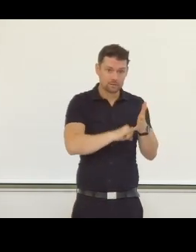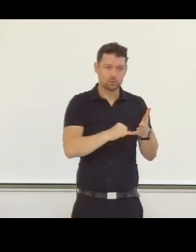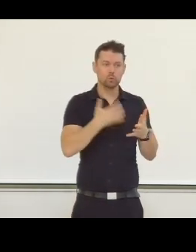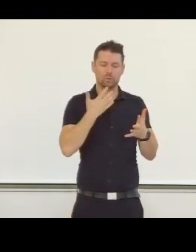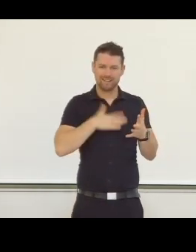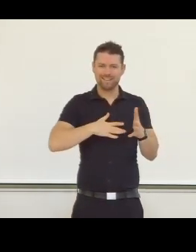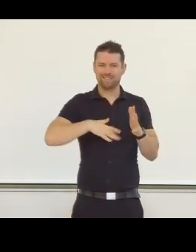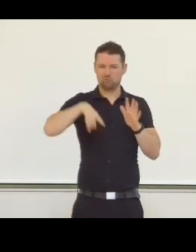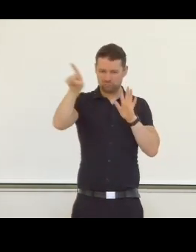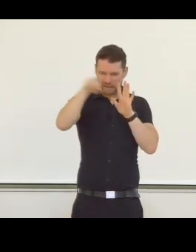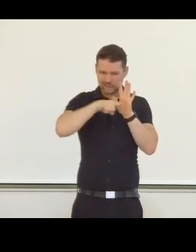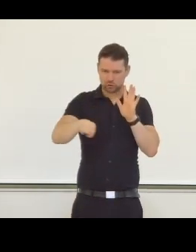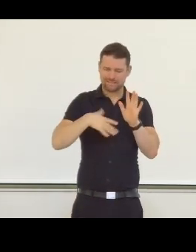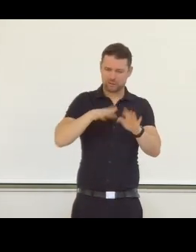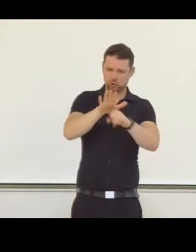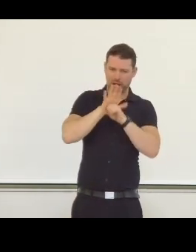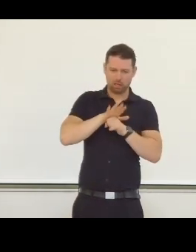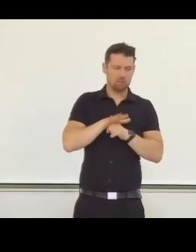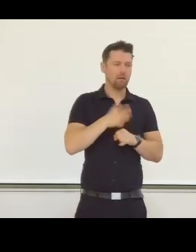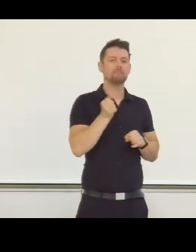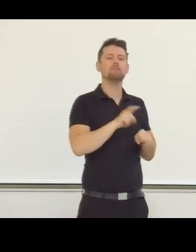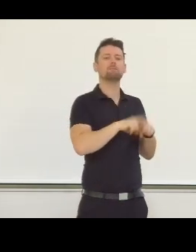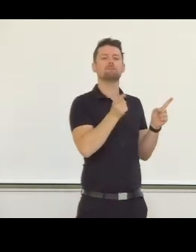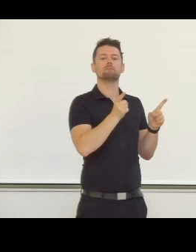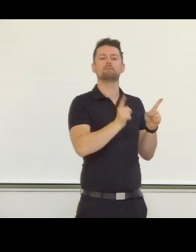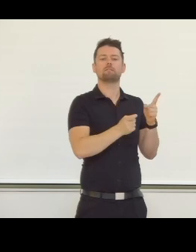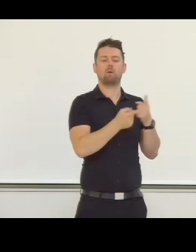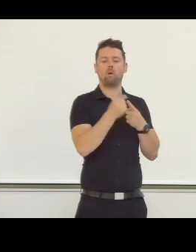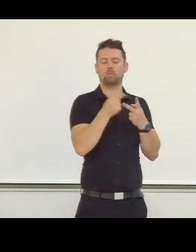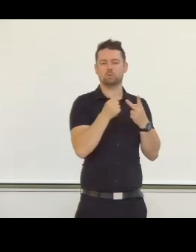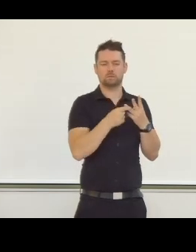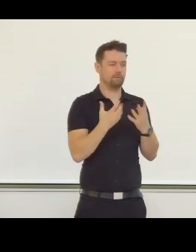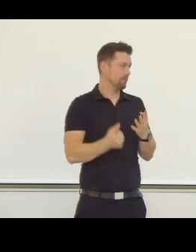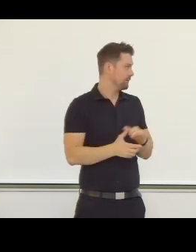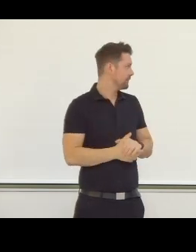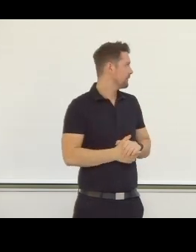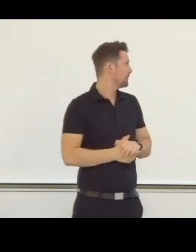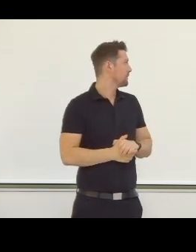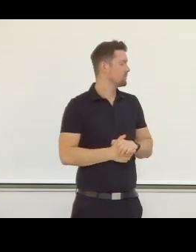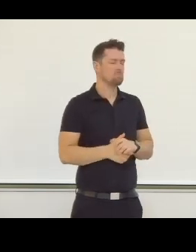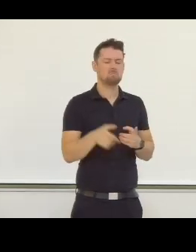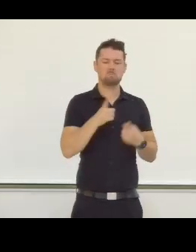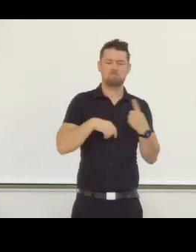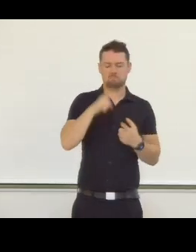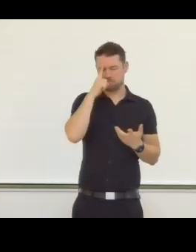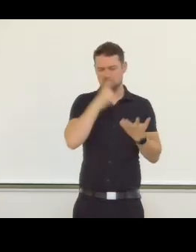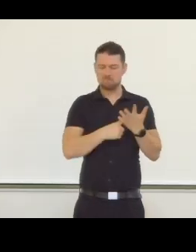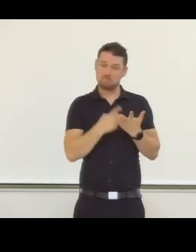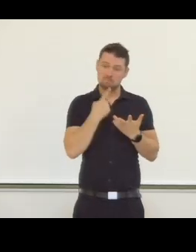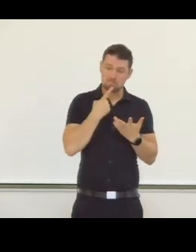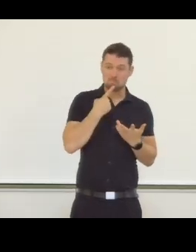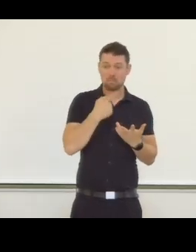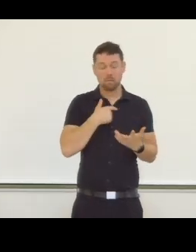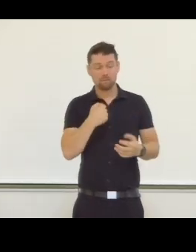radiation shielding. And there are various options, various ways of doing that. And we said for our